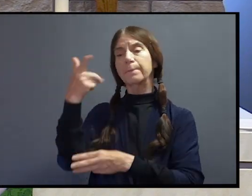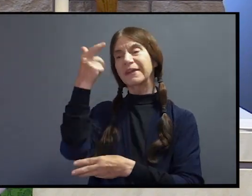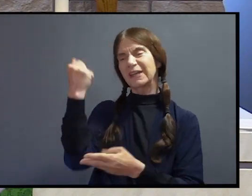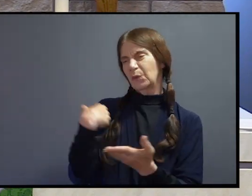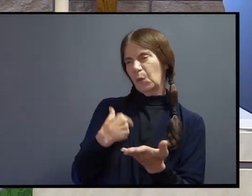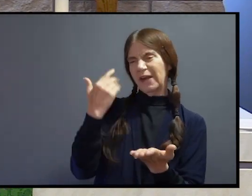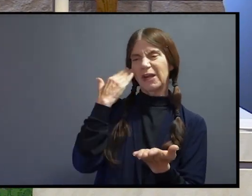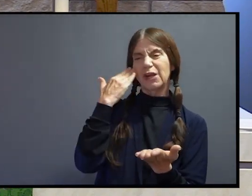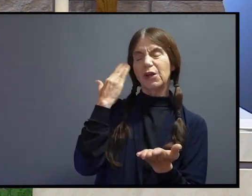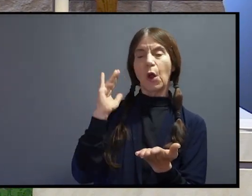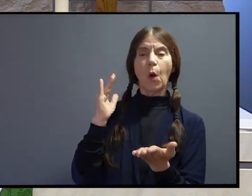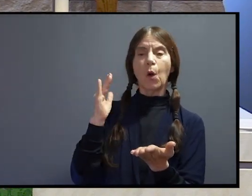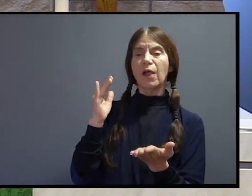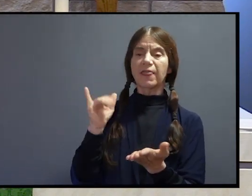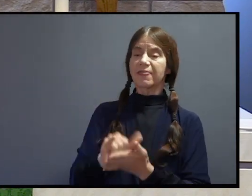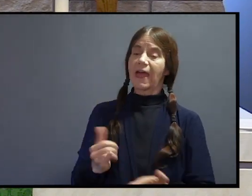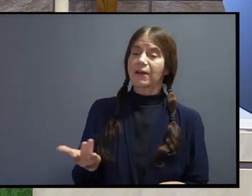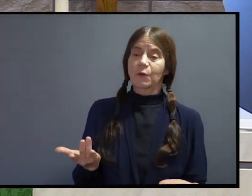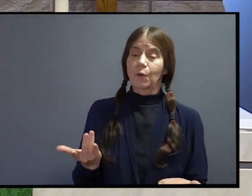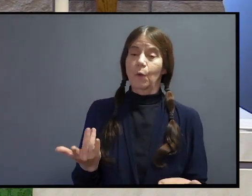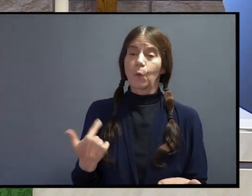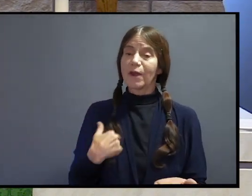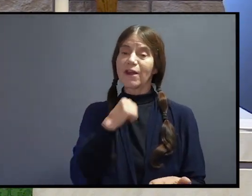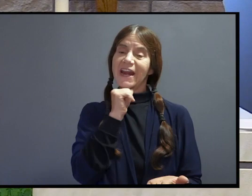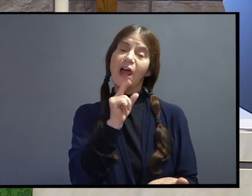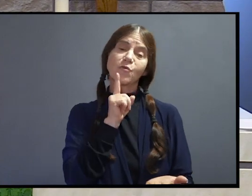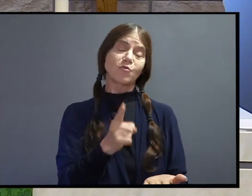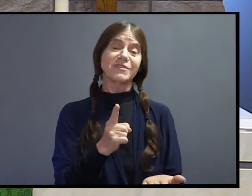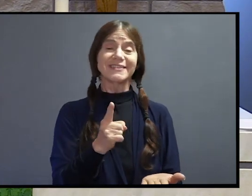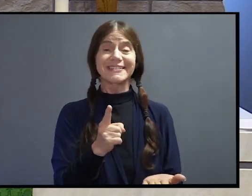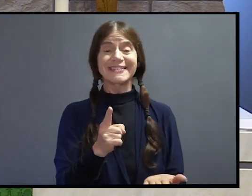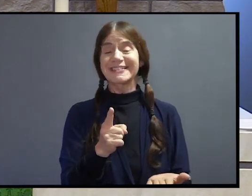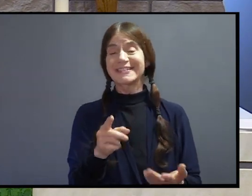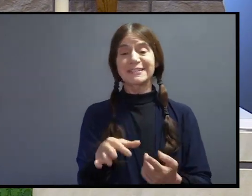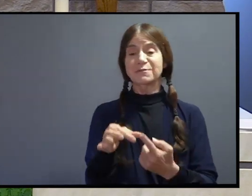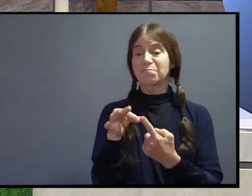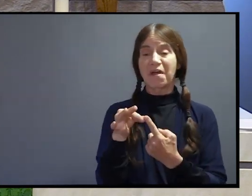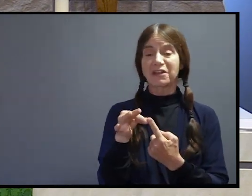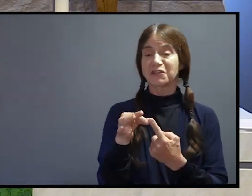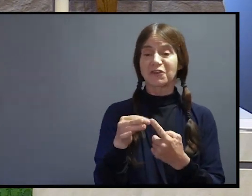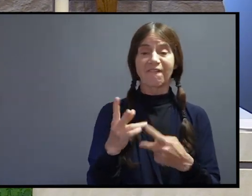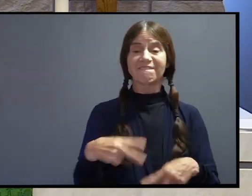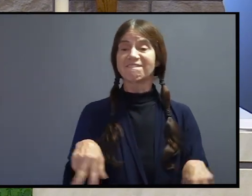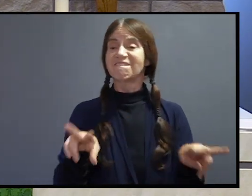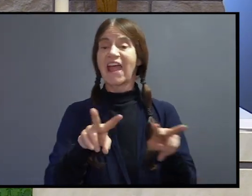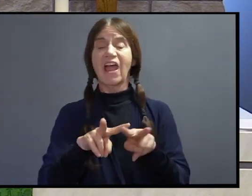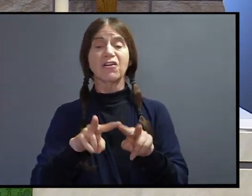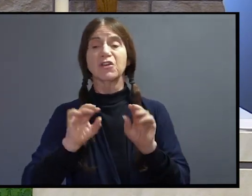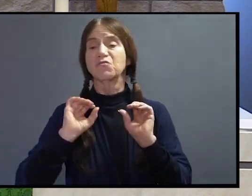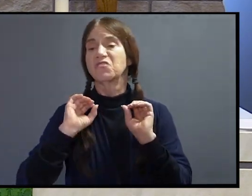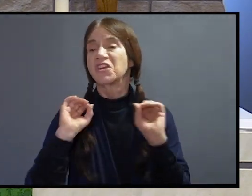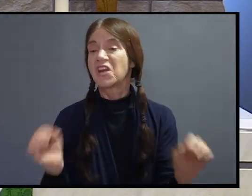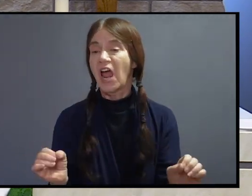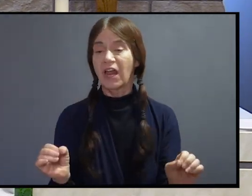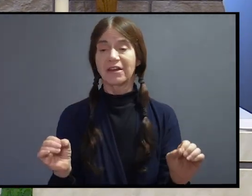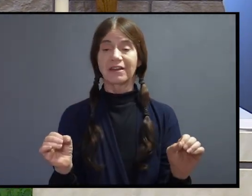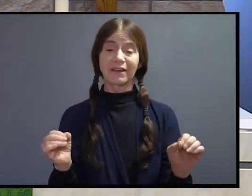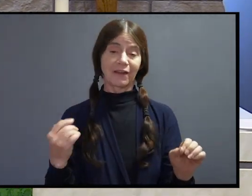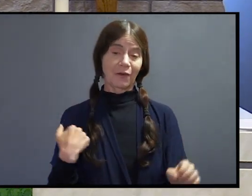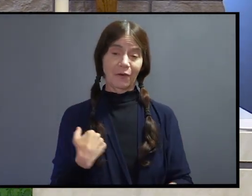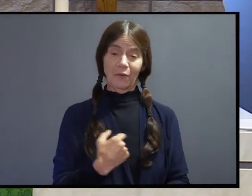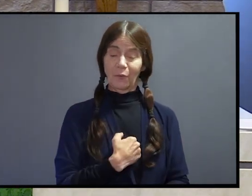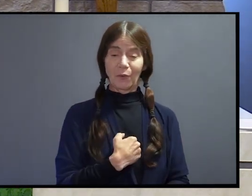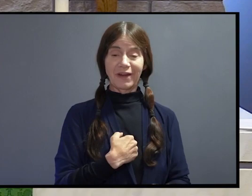well that we are not a treasure, that we have no great value. We